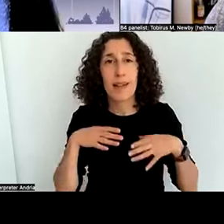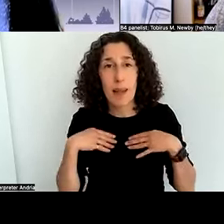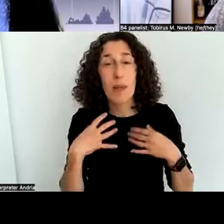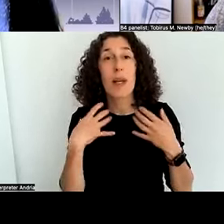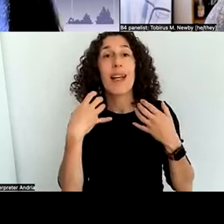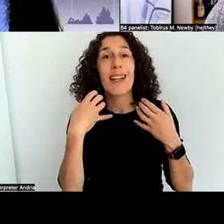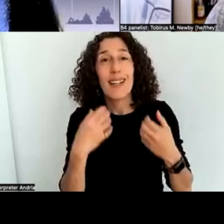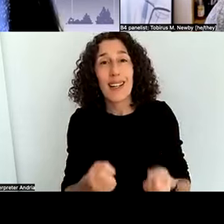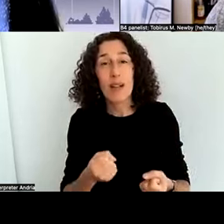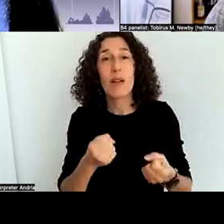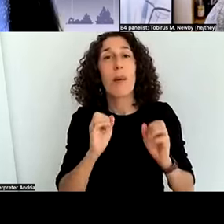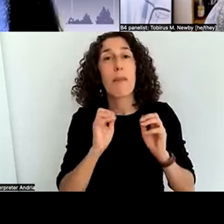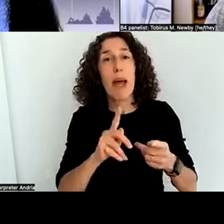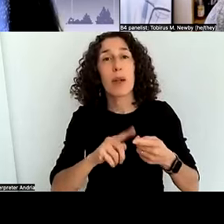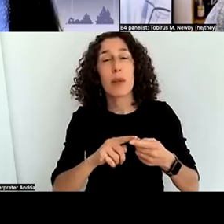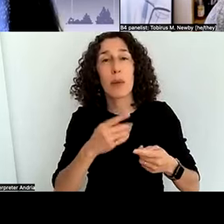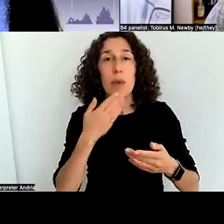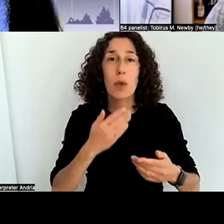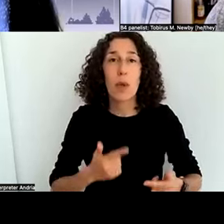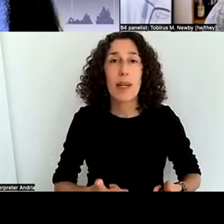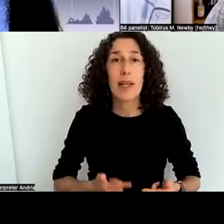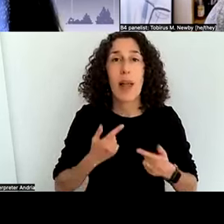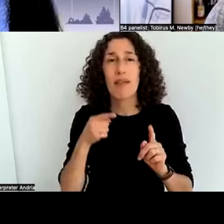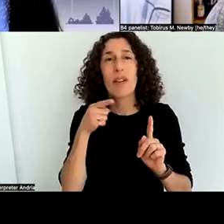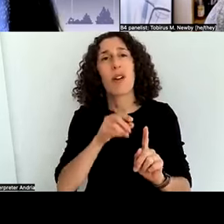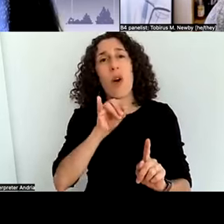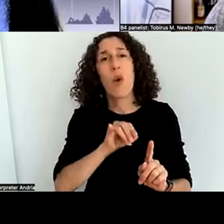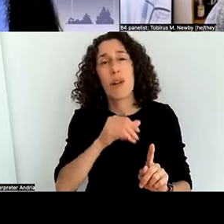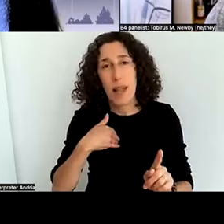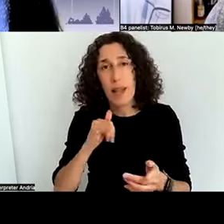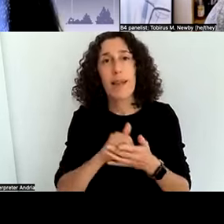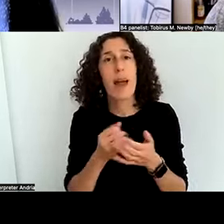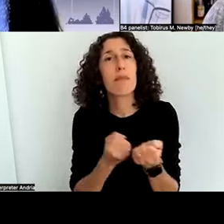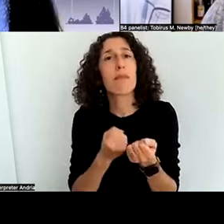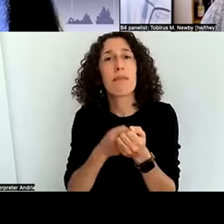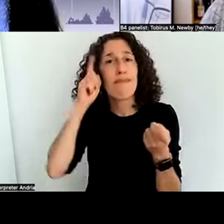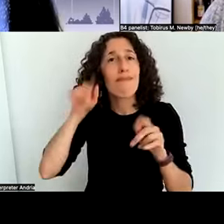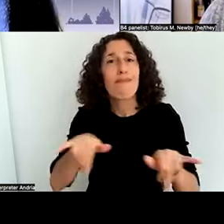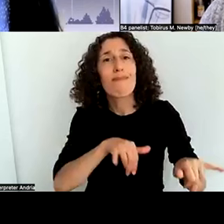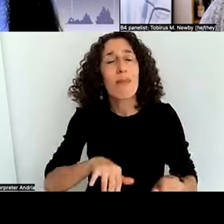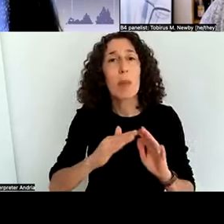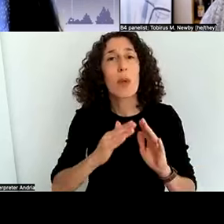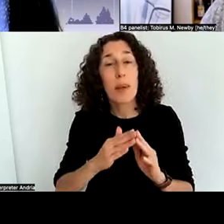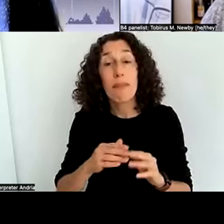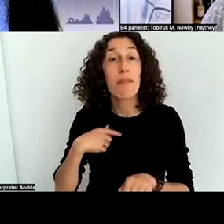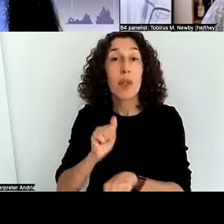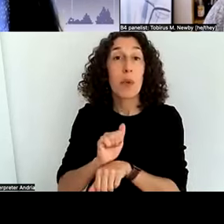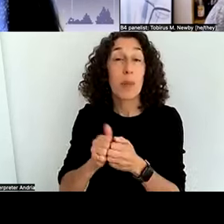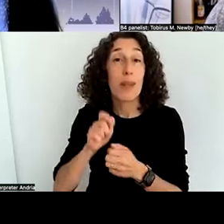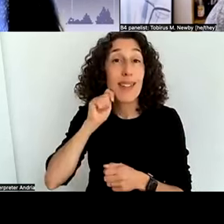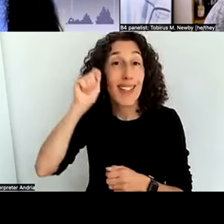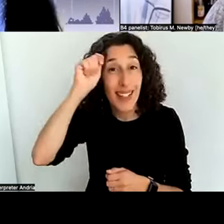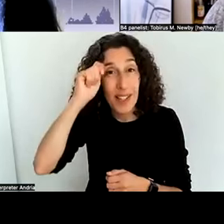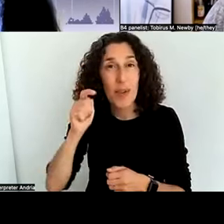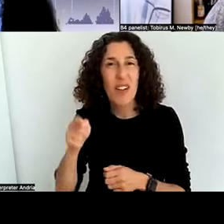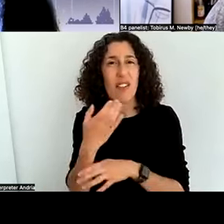healing. I work with a lot of teenagers, and they constantly force me to have a sense of humor and make sure I'm being in the world in the way